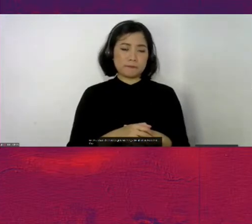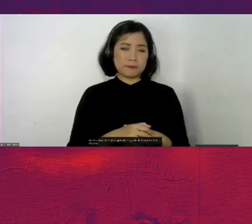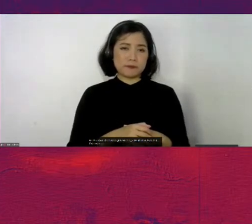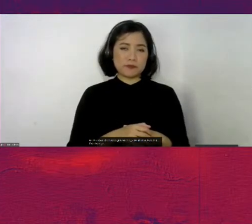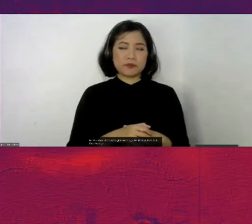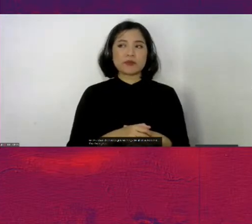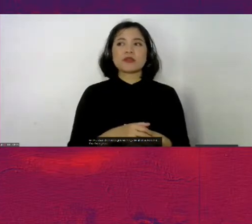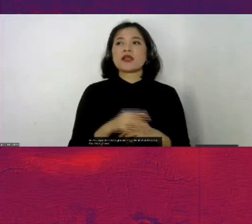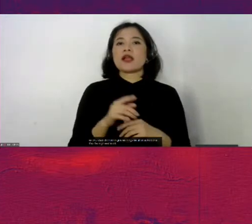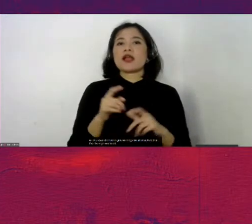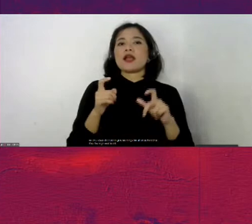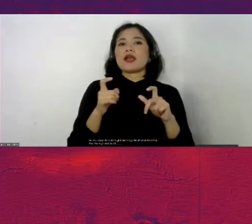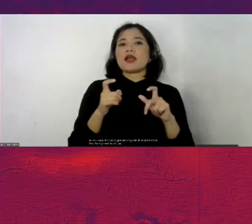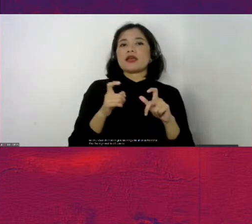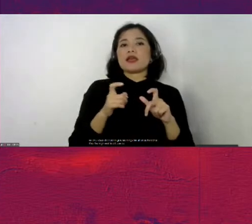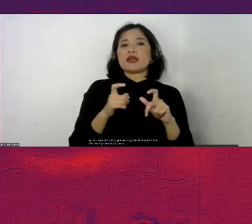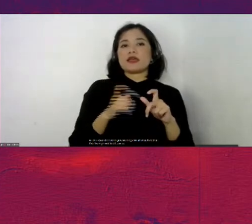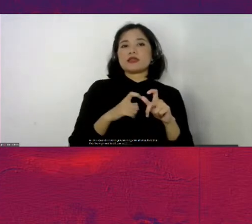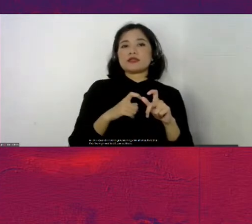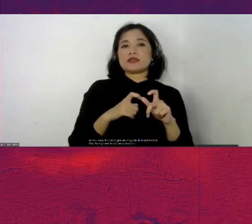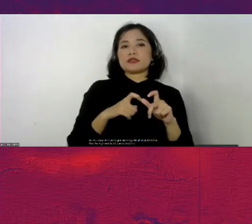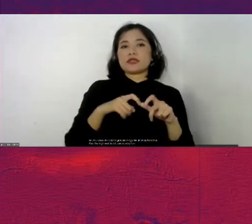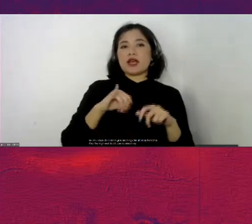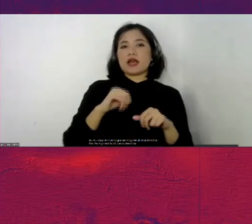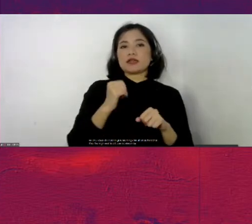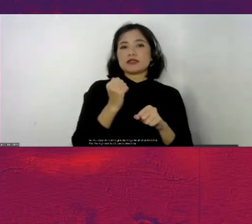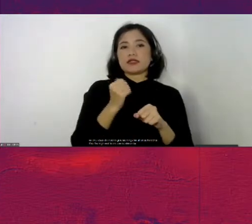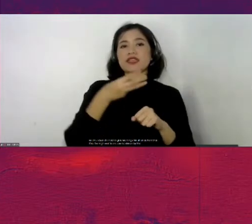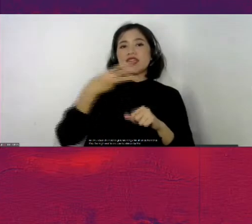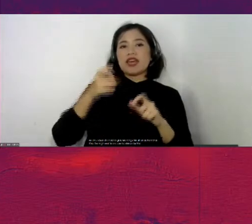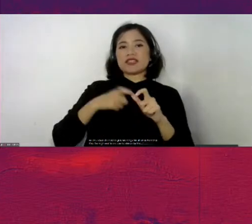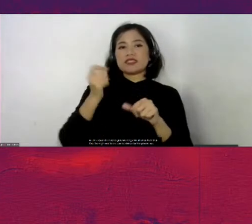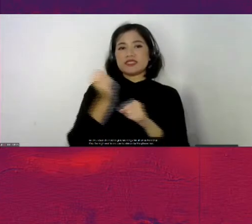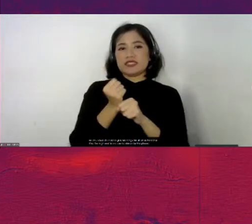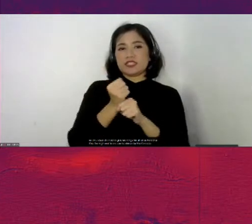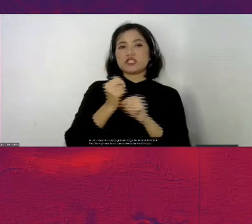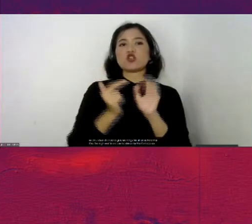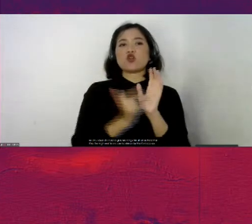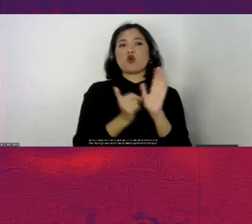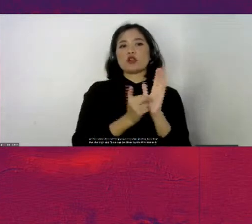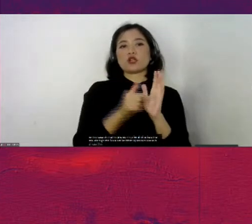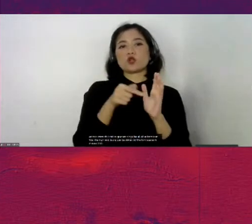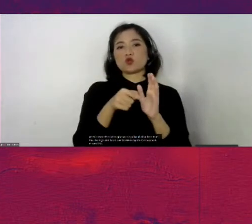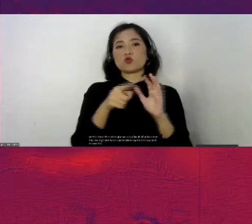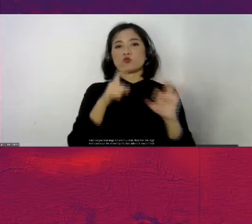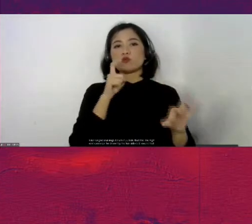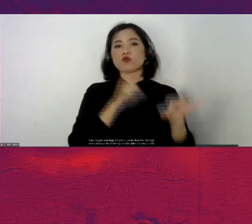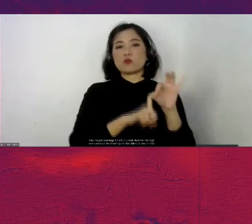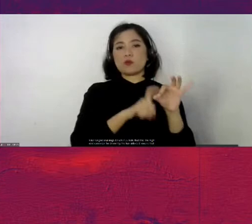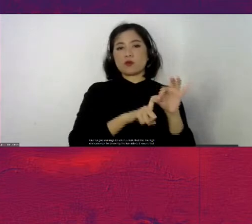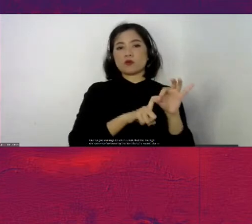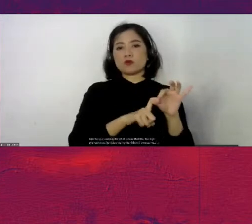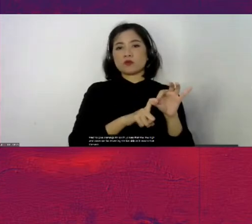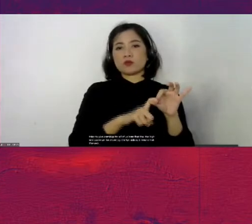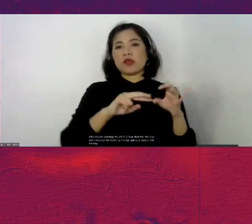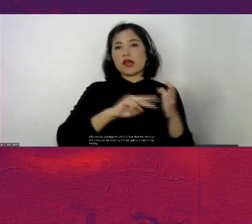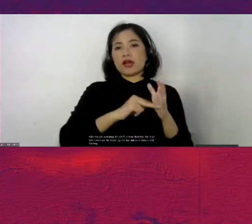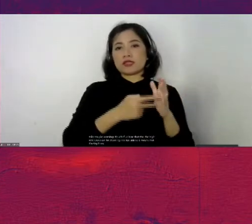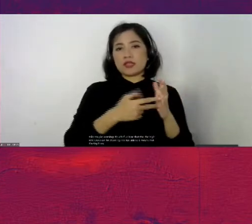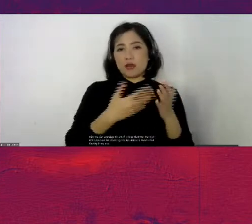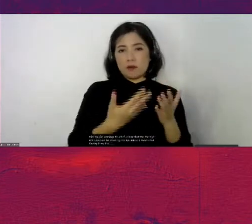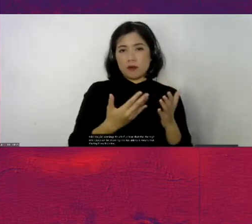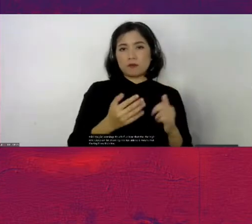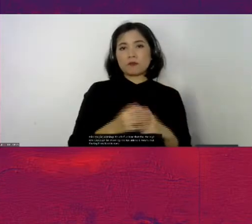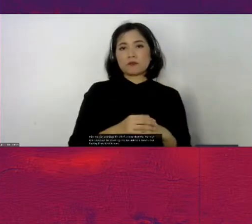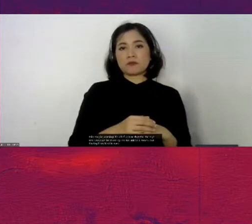ESG score can be driven by the firm size. So it means that the big firms tend to